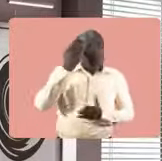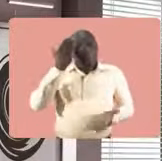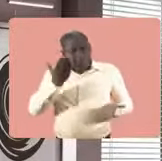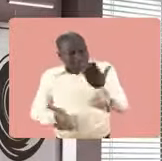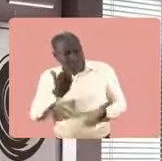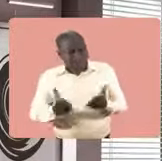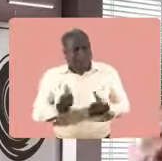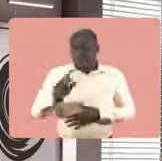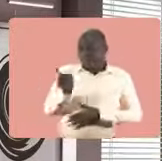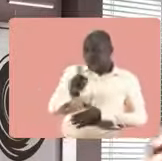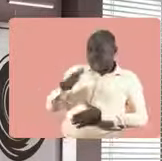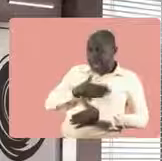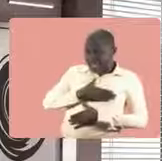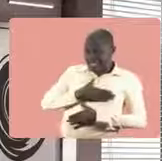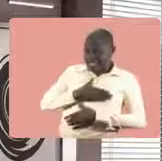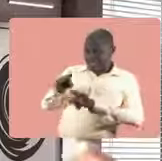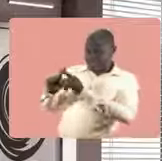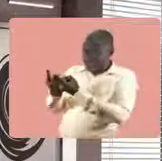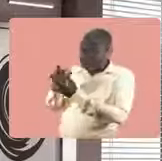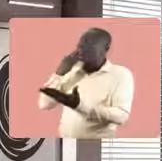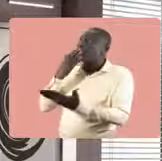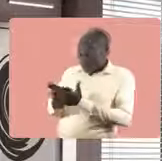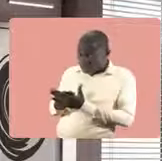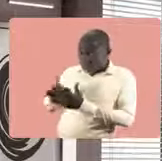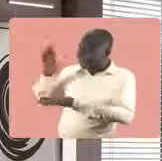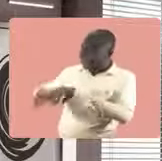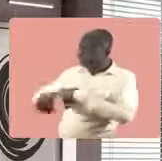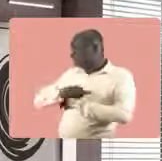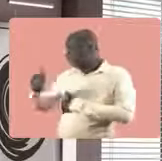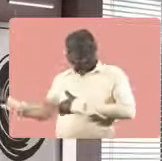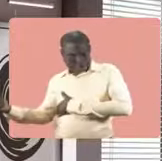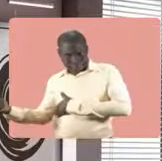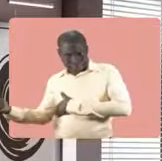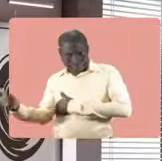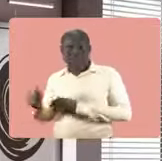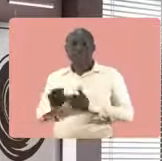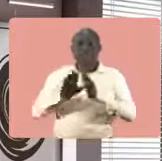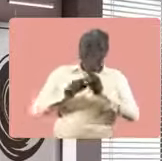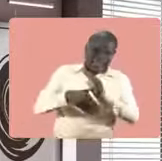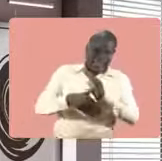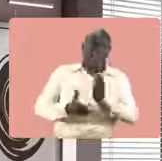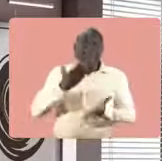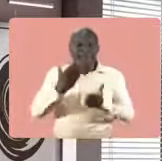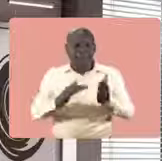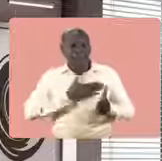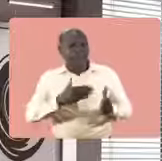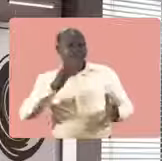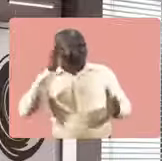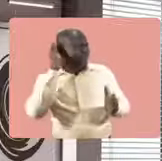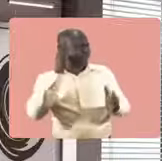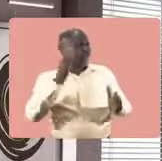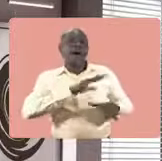no. E ho na ye papa e kire obi a de e me de me ho ato nipa so. Mede me wure ahye nipa